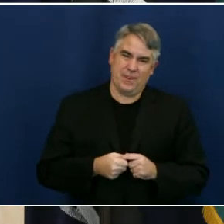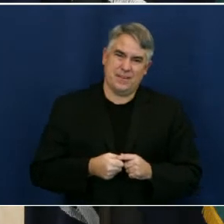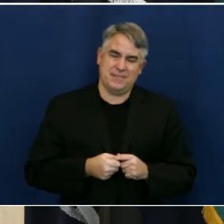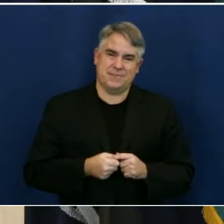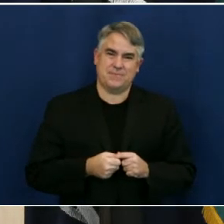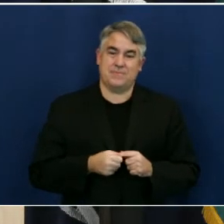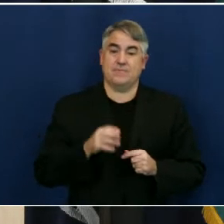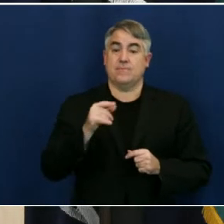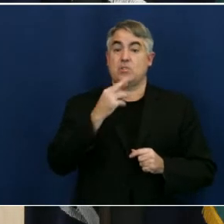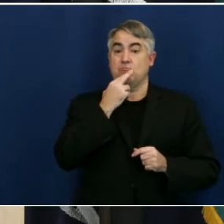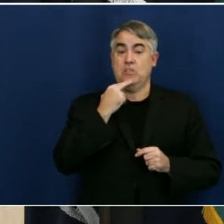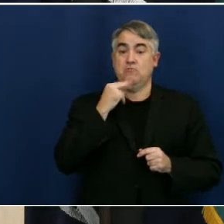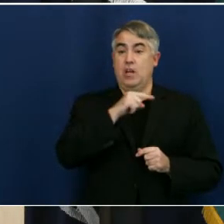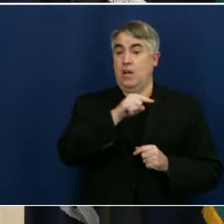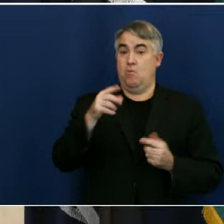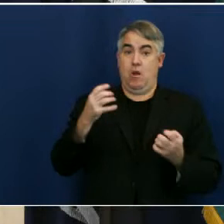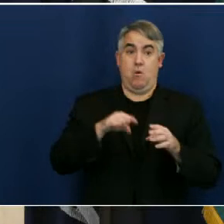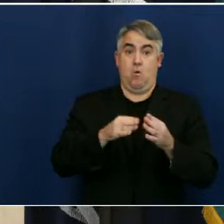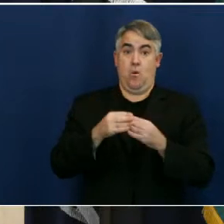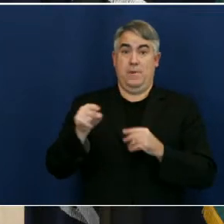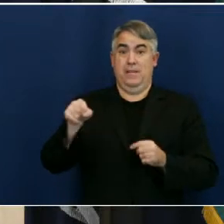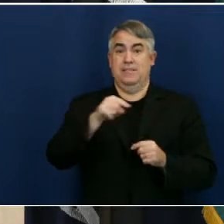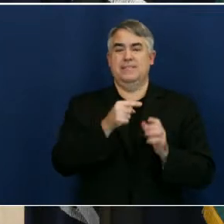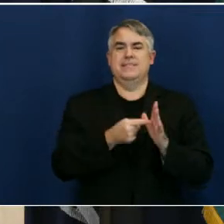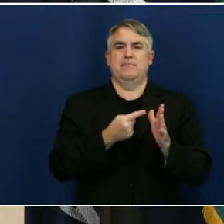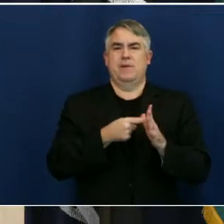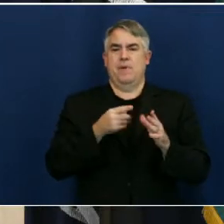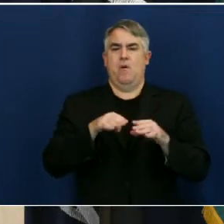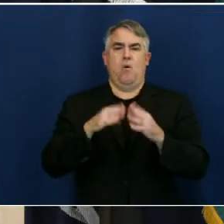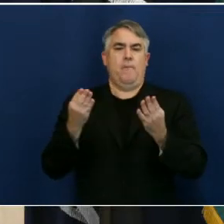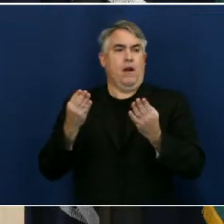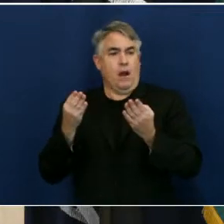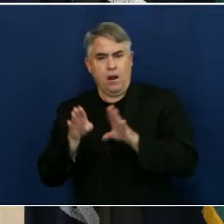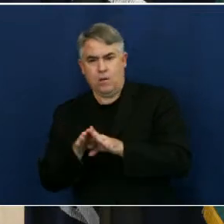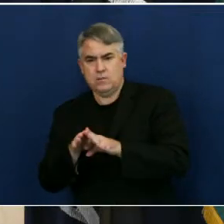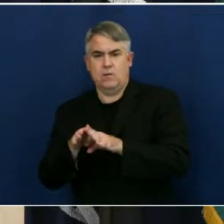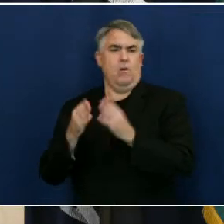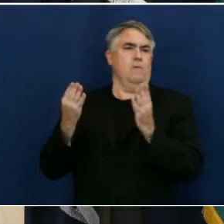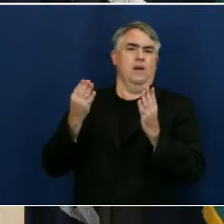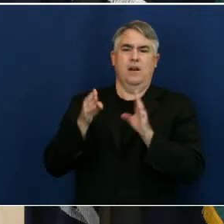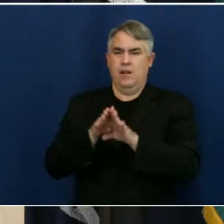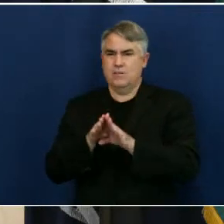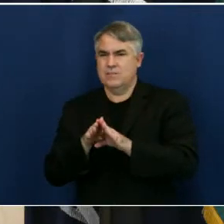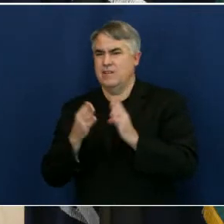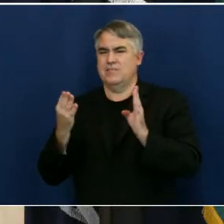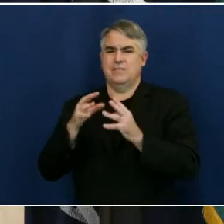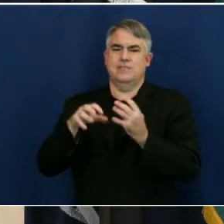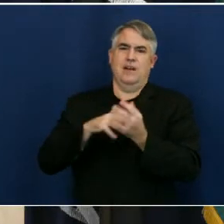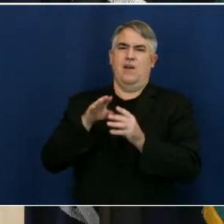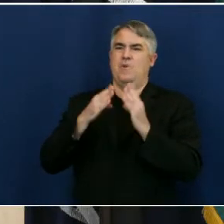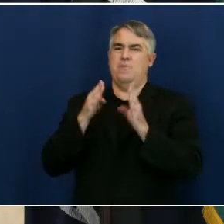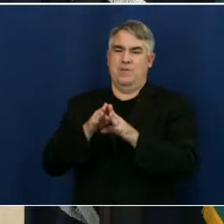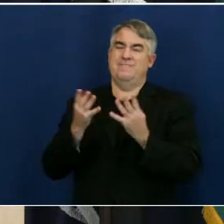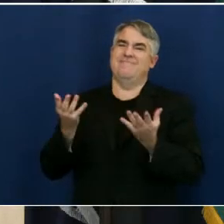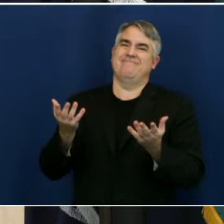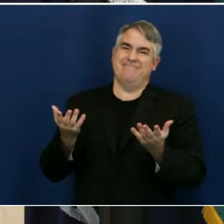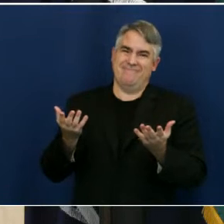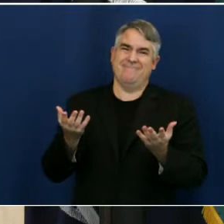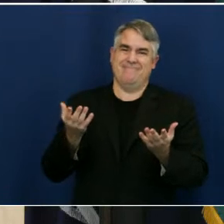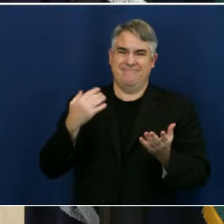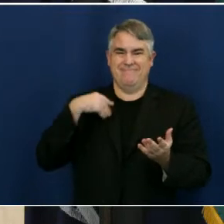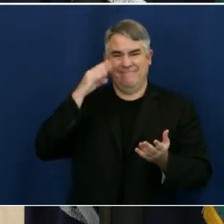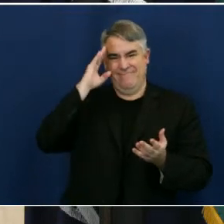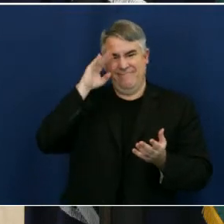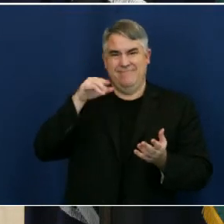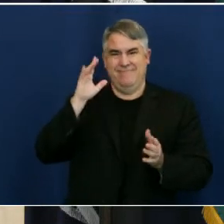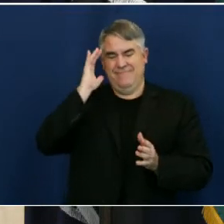probably most devastating for businesses. And the way that we control that and that we move forward is that every San Diegan continues to take individual